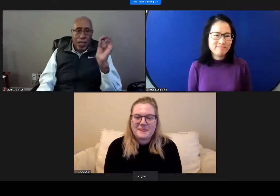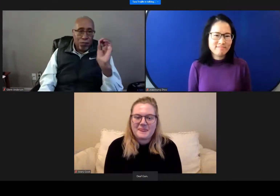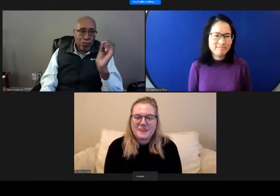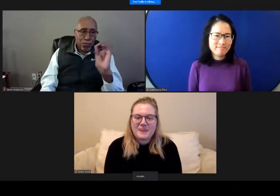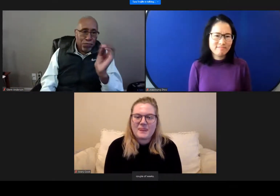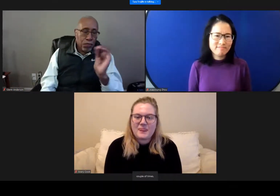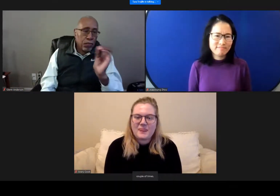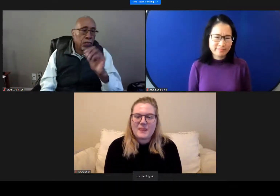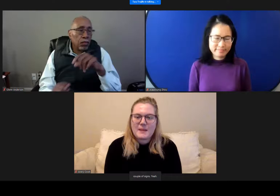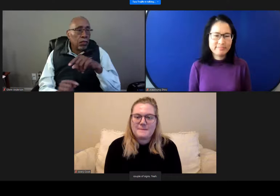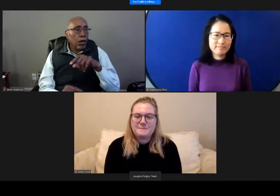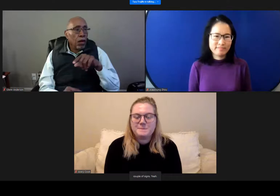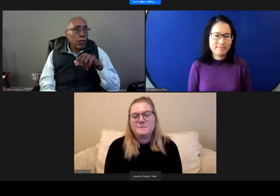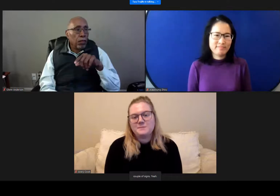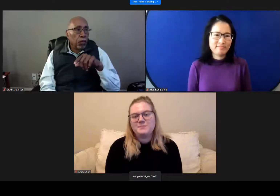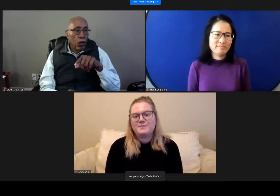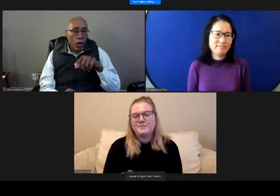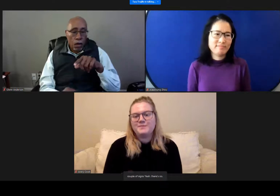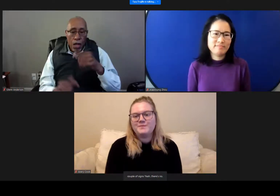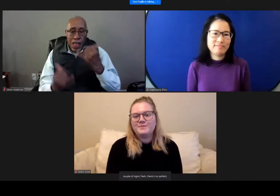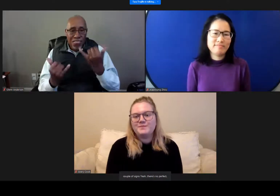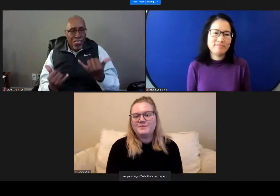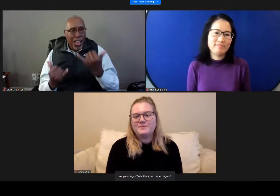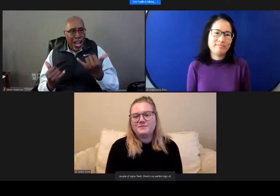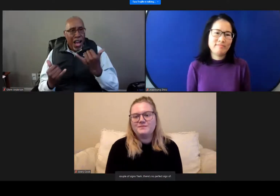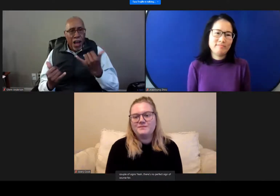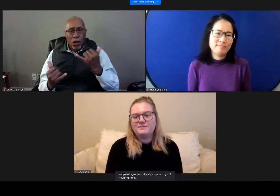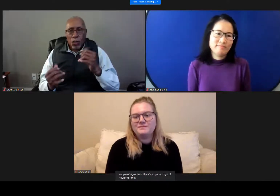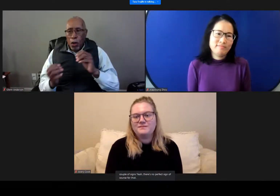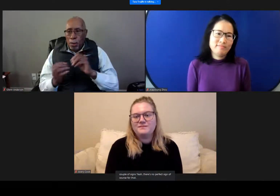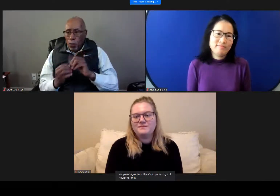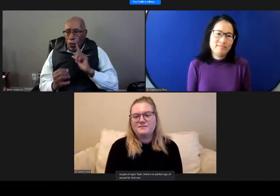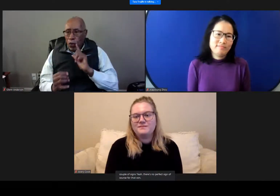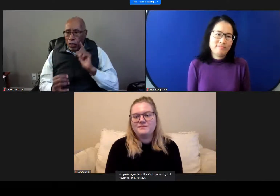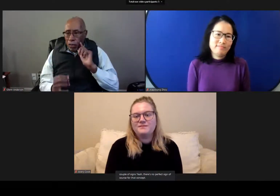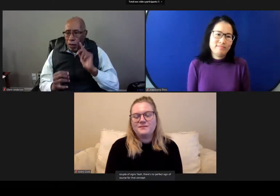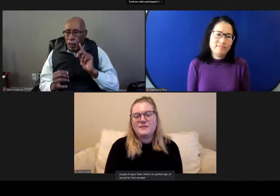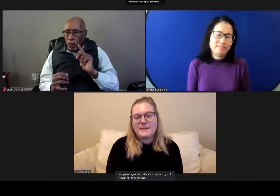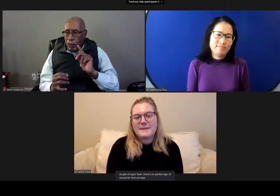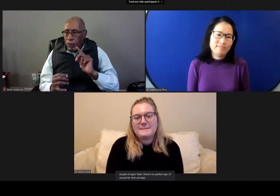couple of signs. Yeah, there's no perfect sign, of course, for that concept.